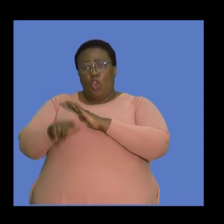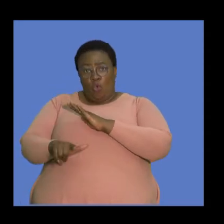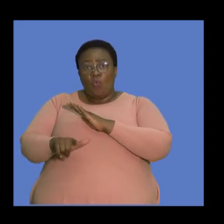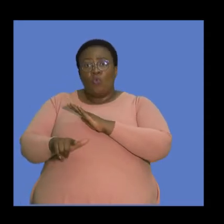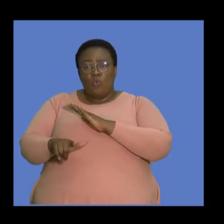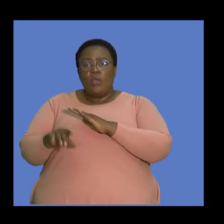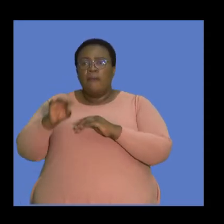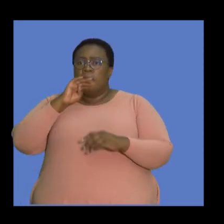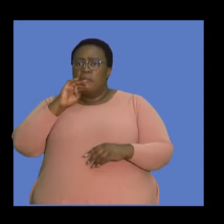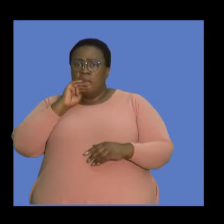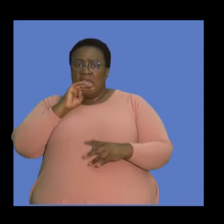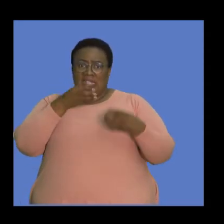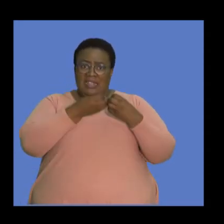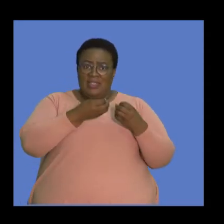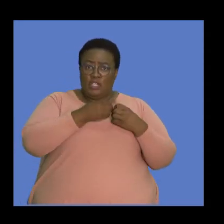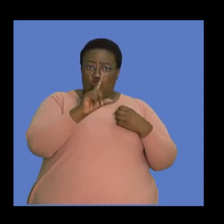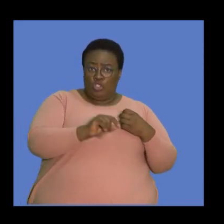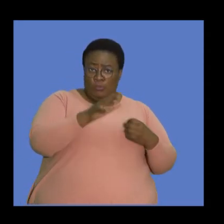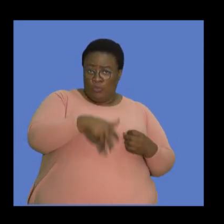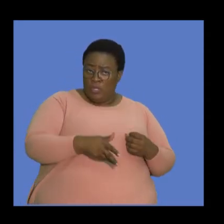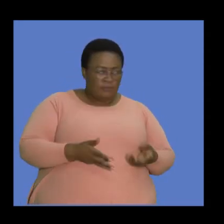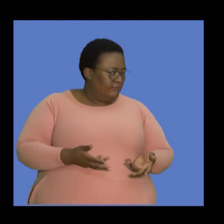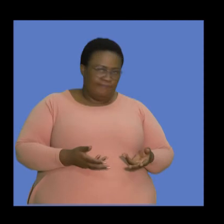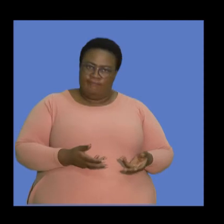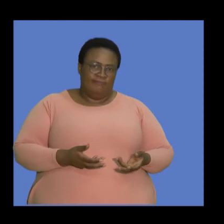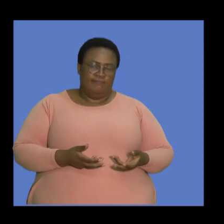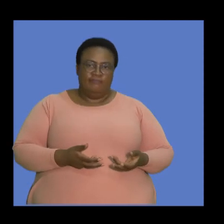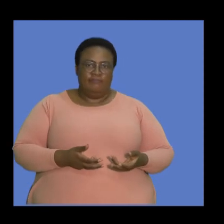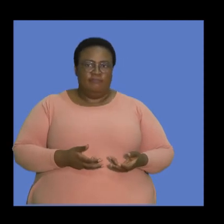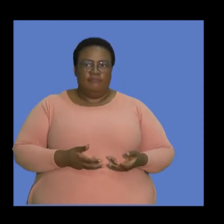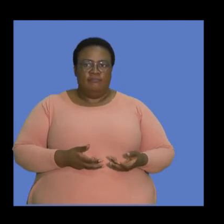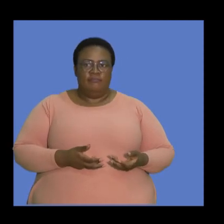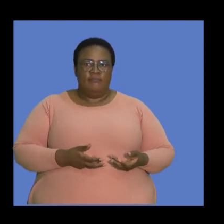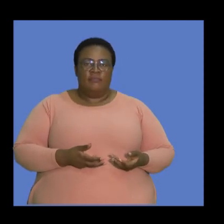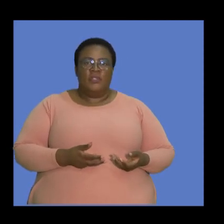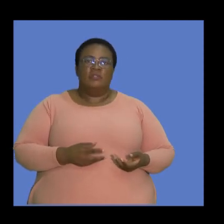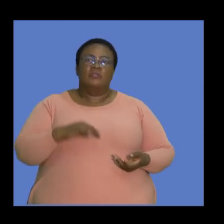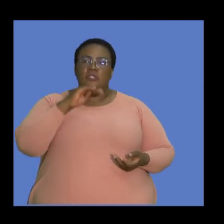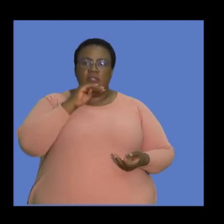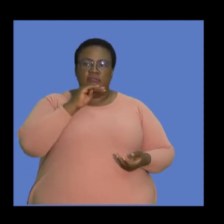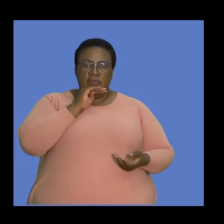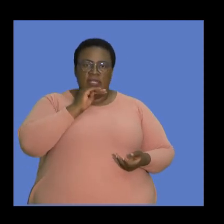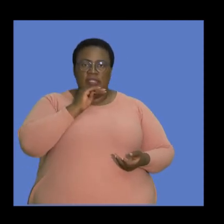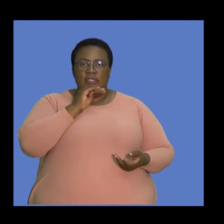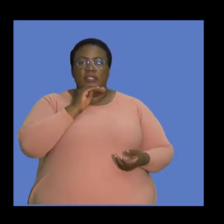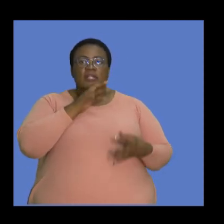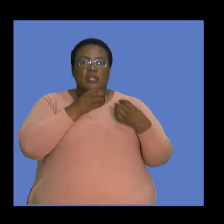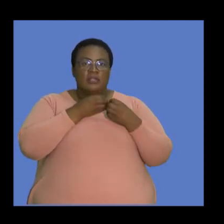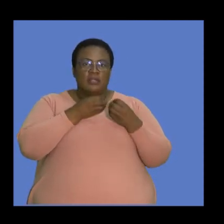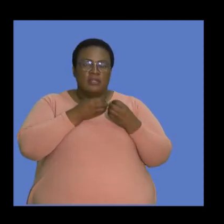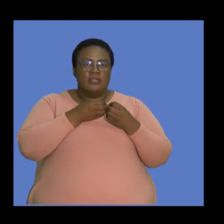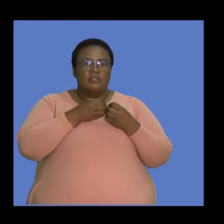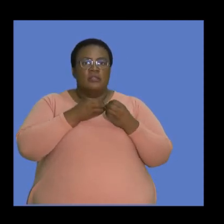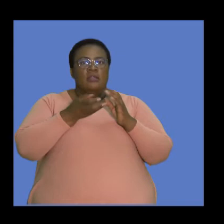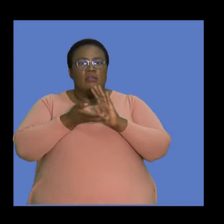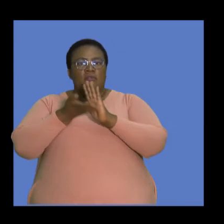that we're going to be buying at a cheaper price. No, it just means that the rate at which the goods are